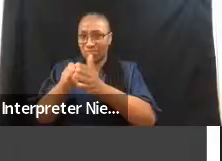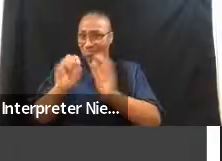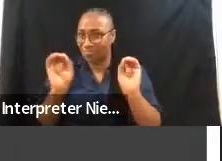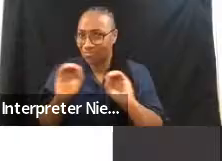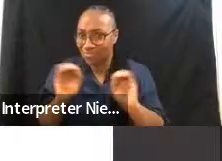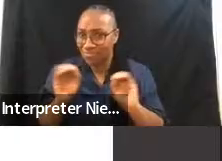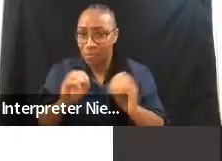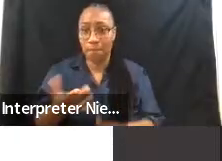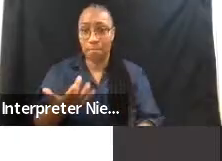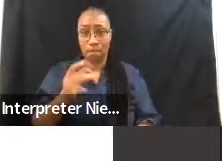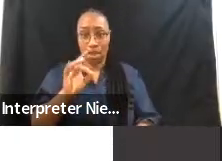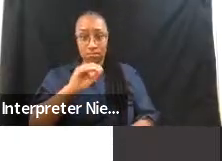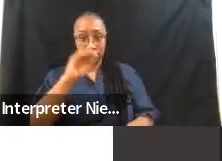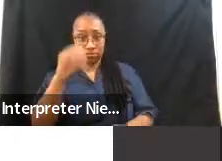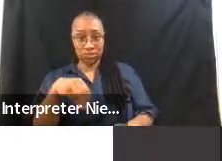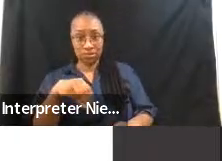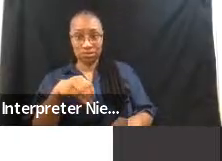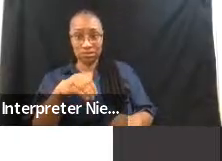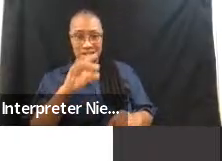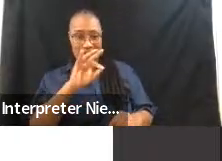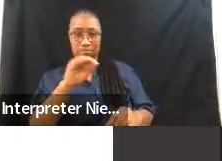The next slide, please.